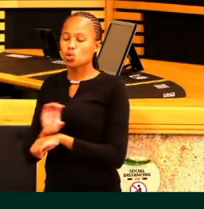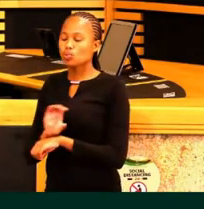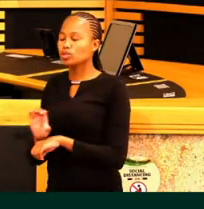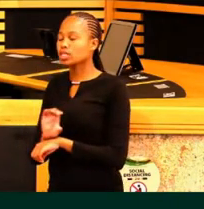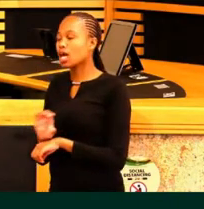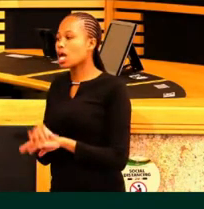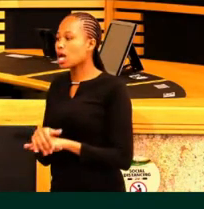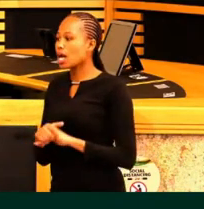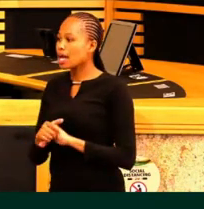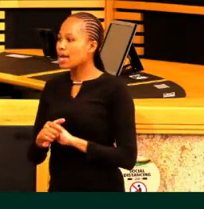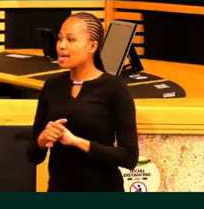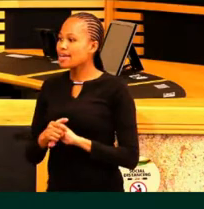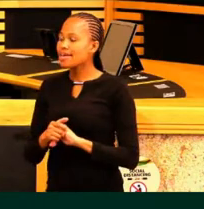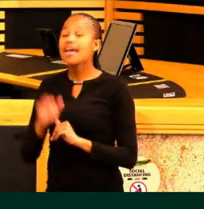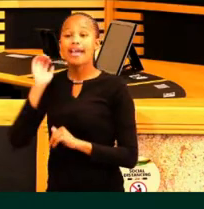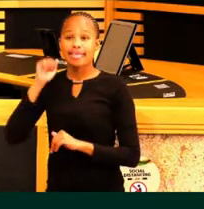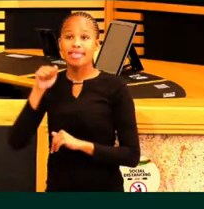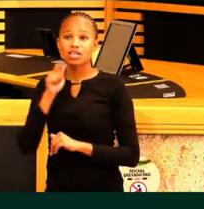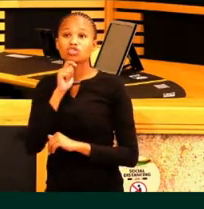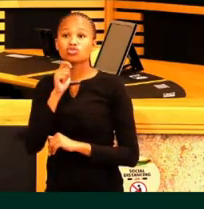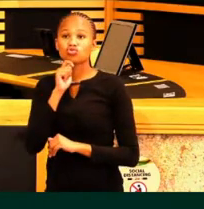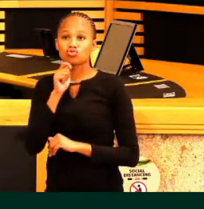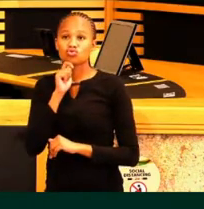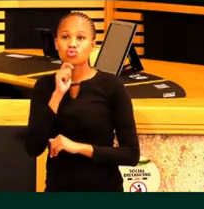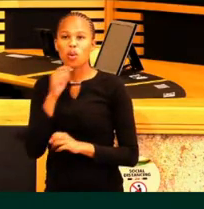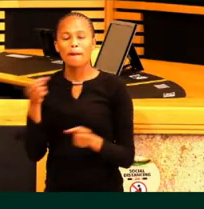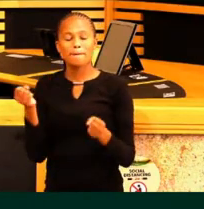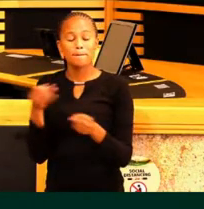yes it's true it's true